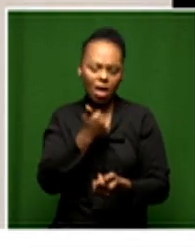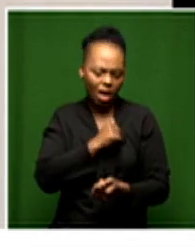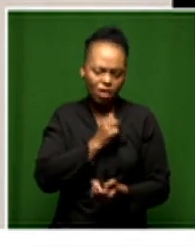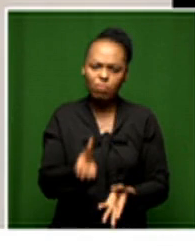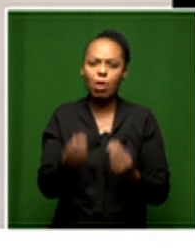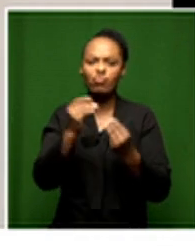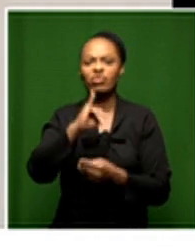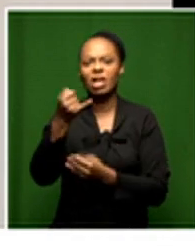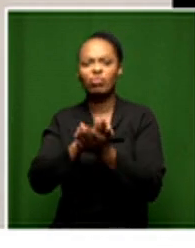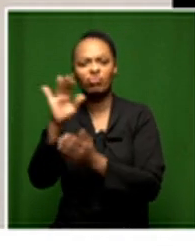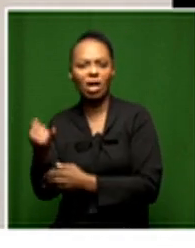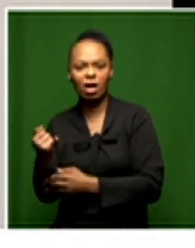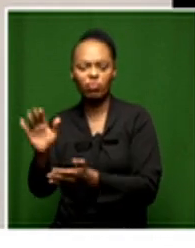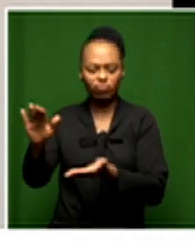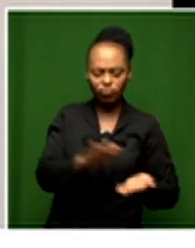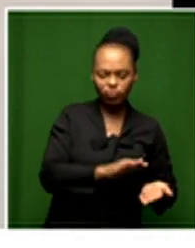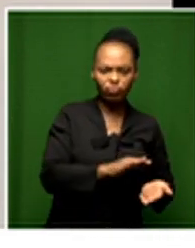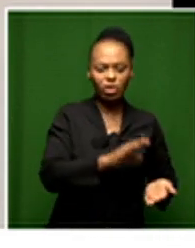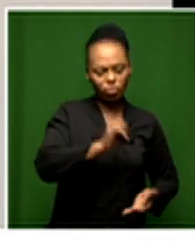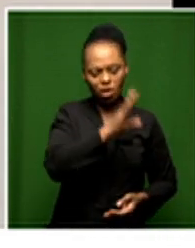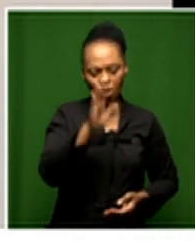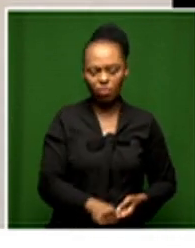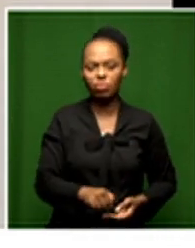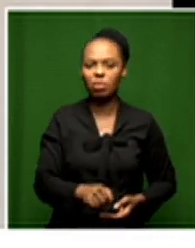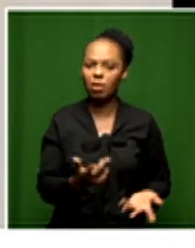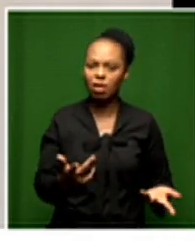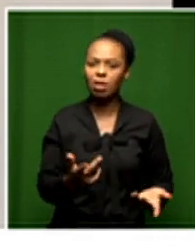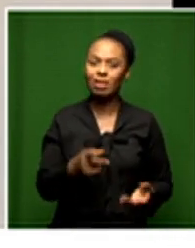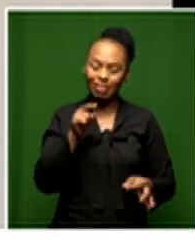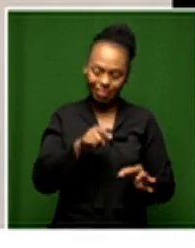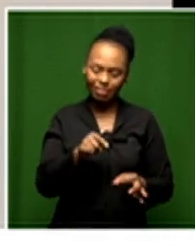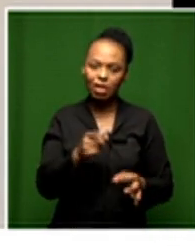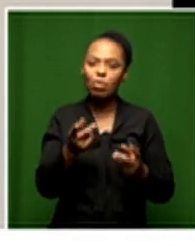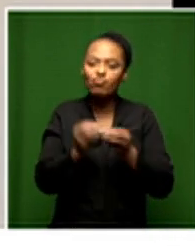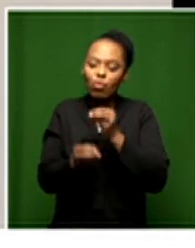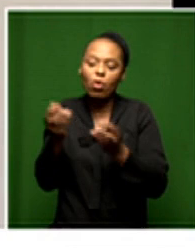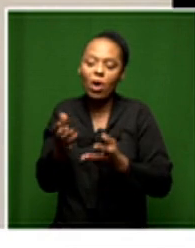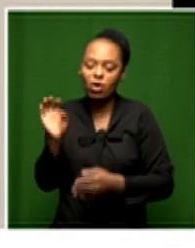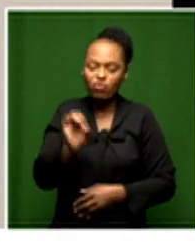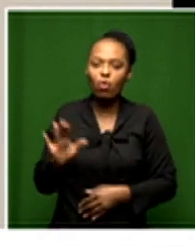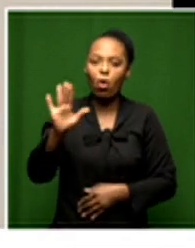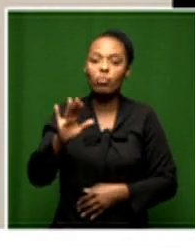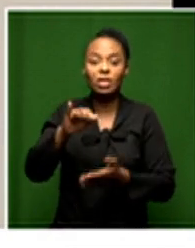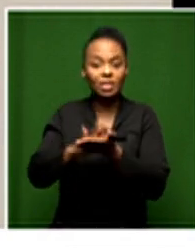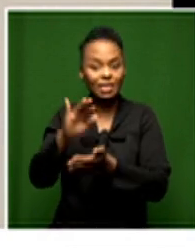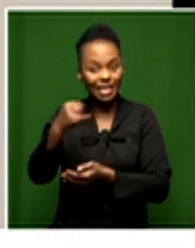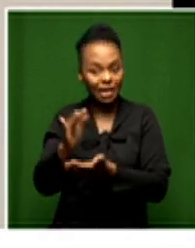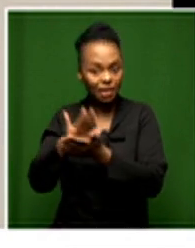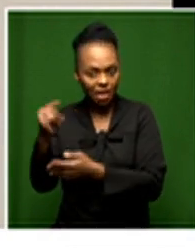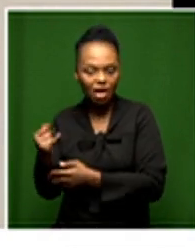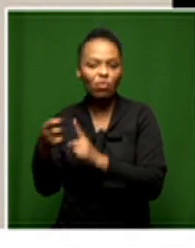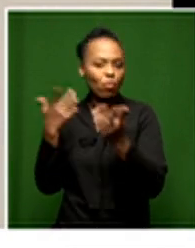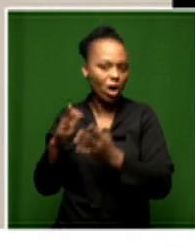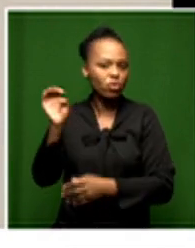And actually, these vaccines are made significantly in Europe. So they are coming from Europe, as